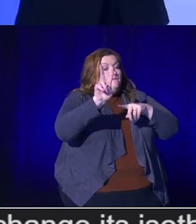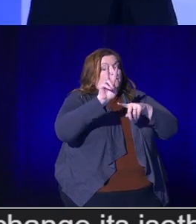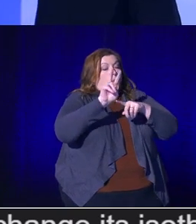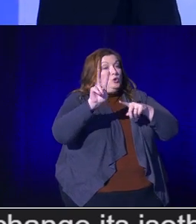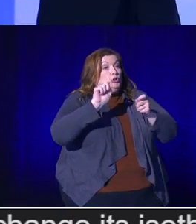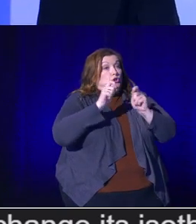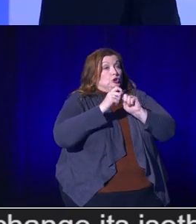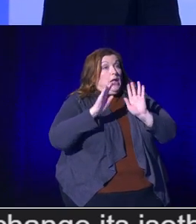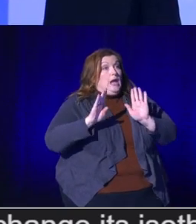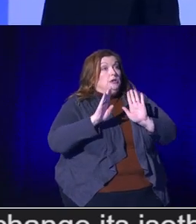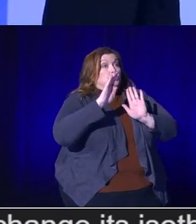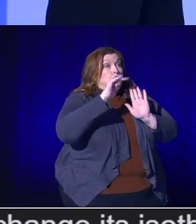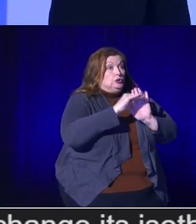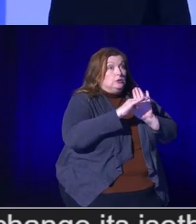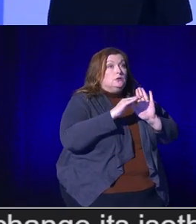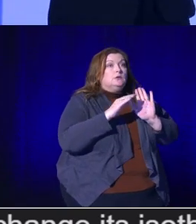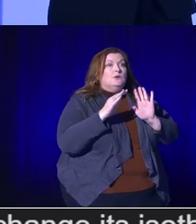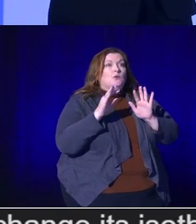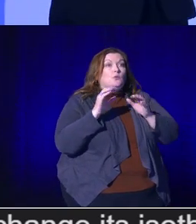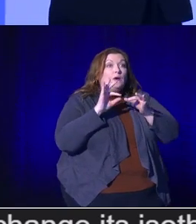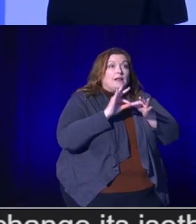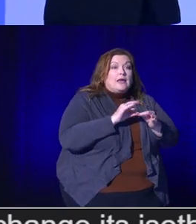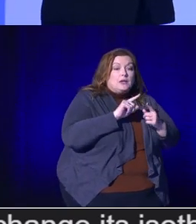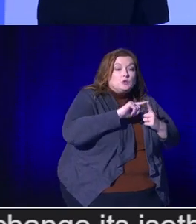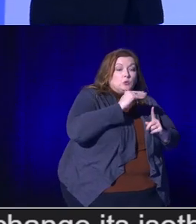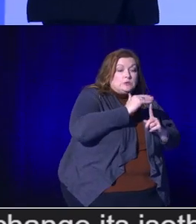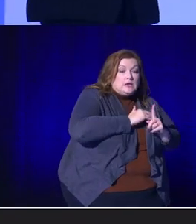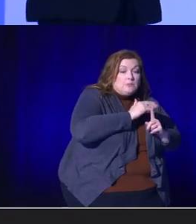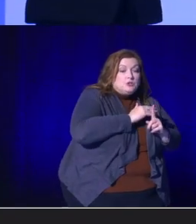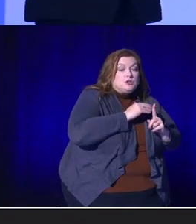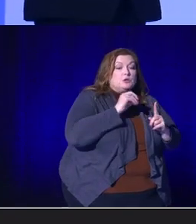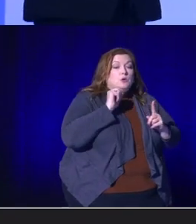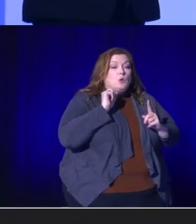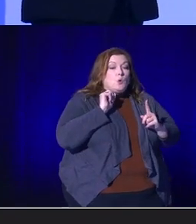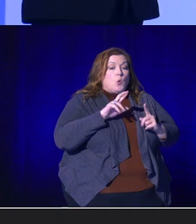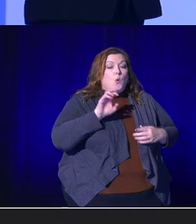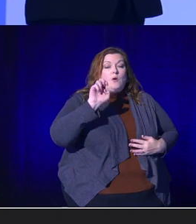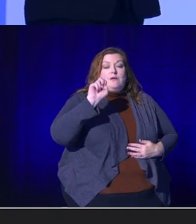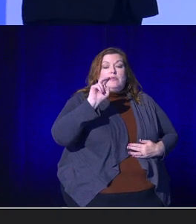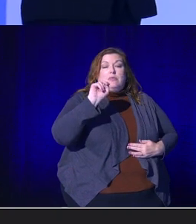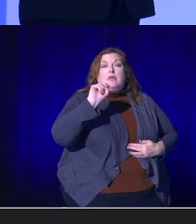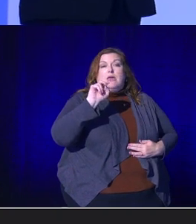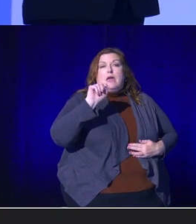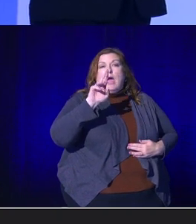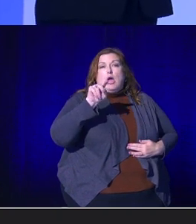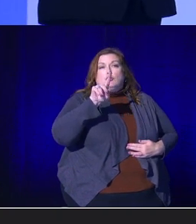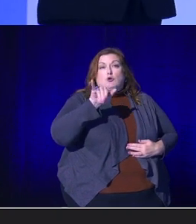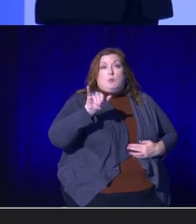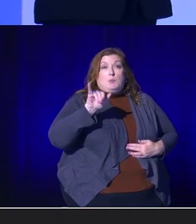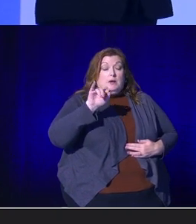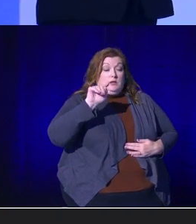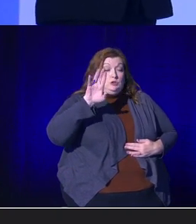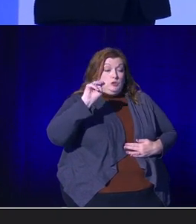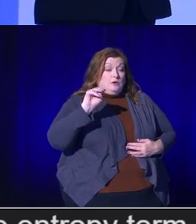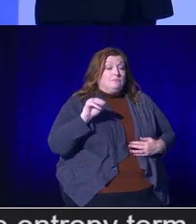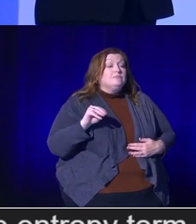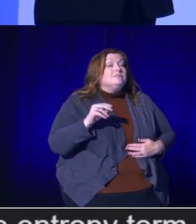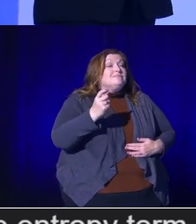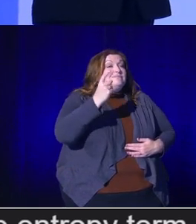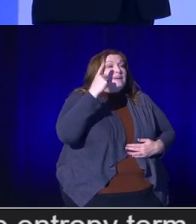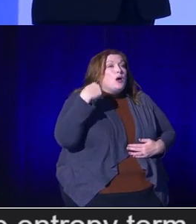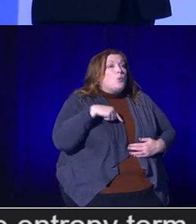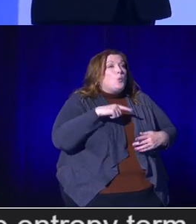to temperature, or the entropy term. And we did this with 3 different cell types. A full cell with the